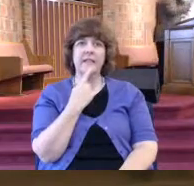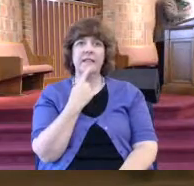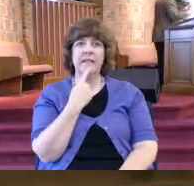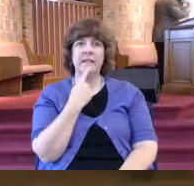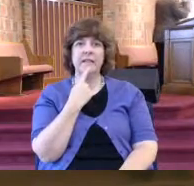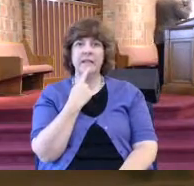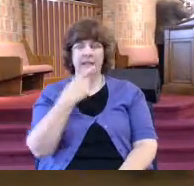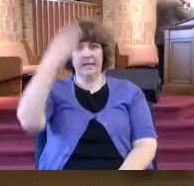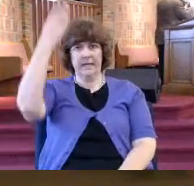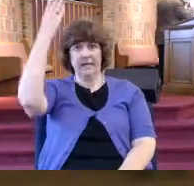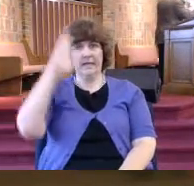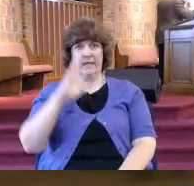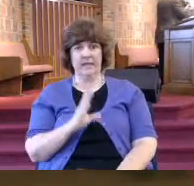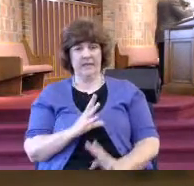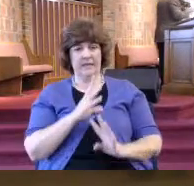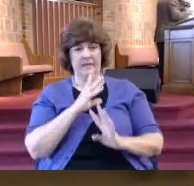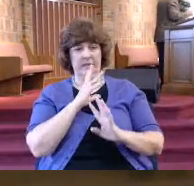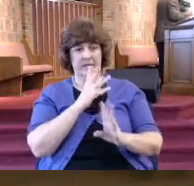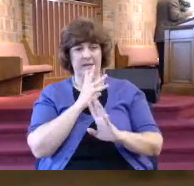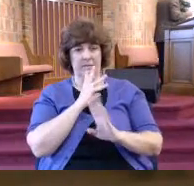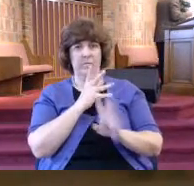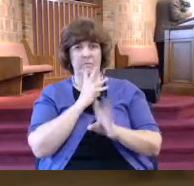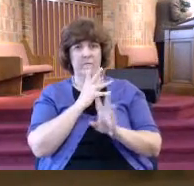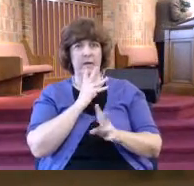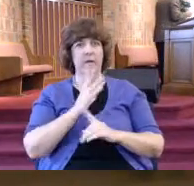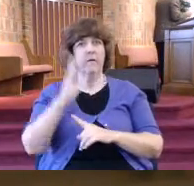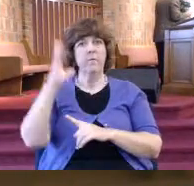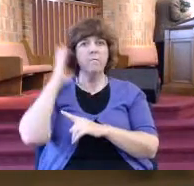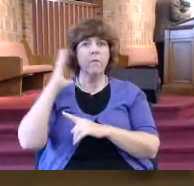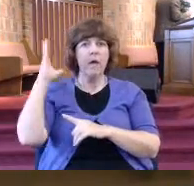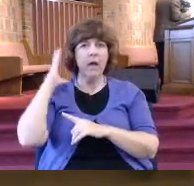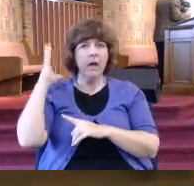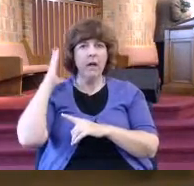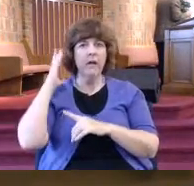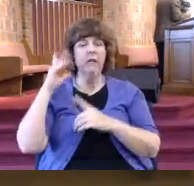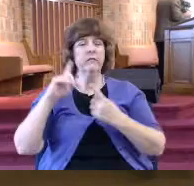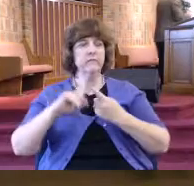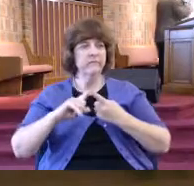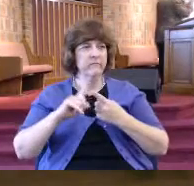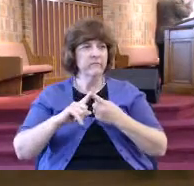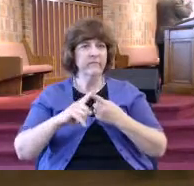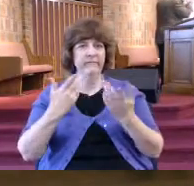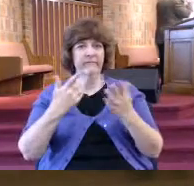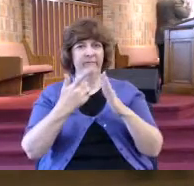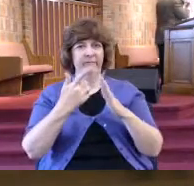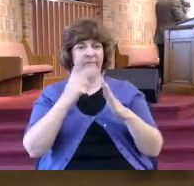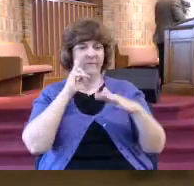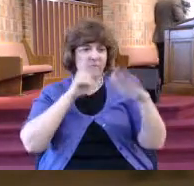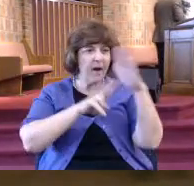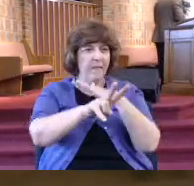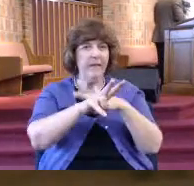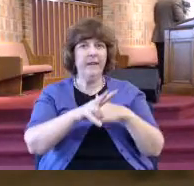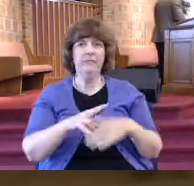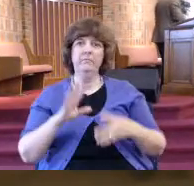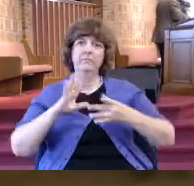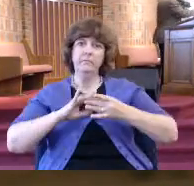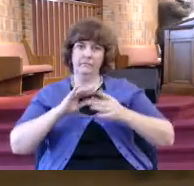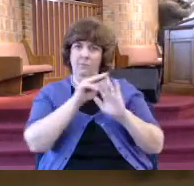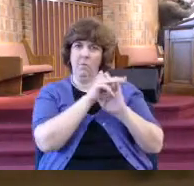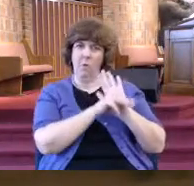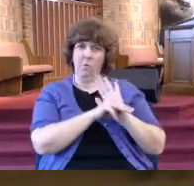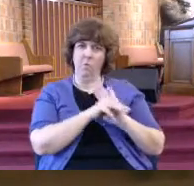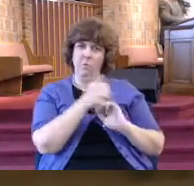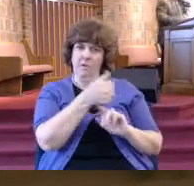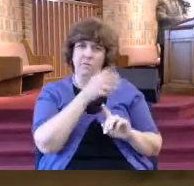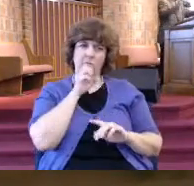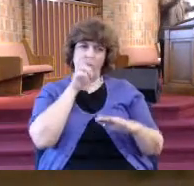God spoke in the past through, and it doesn't leave out Moses and the prophets here, spoke through the prophets, and Moses was a prophet,